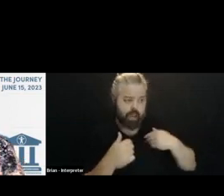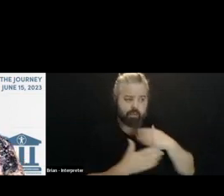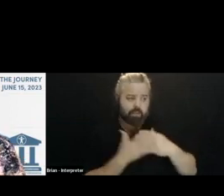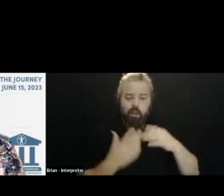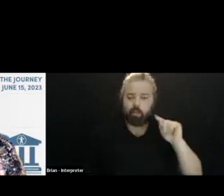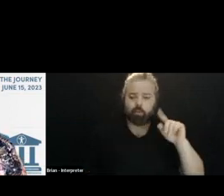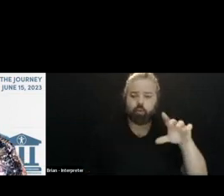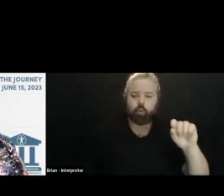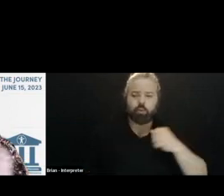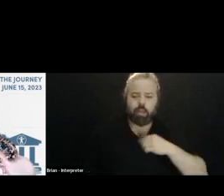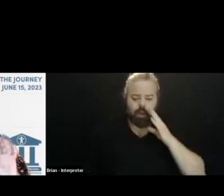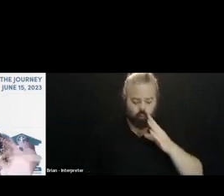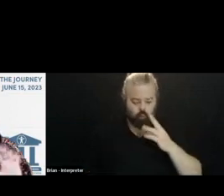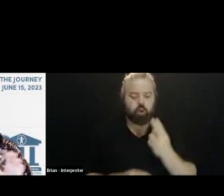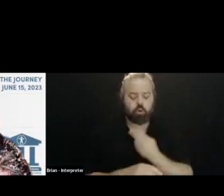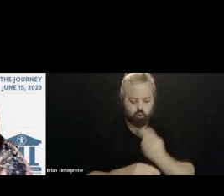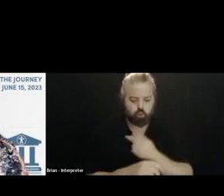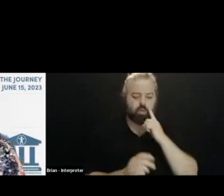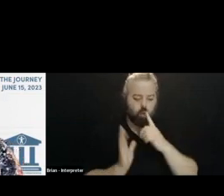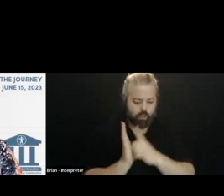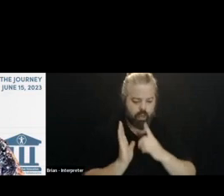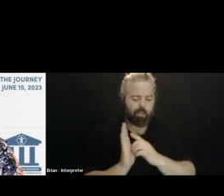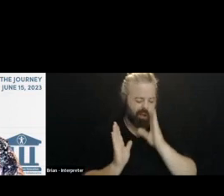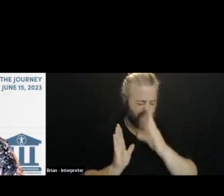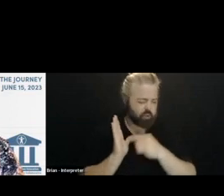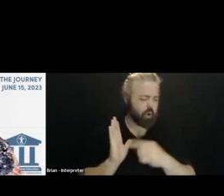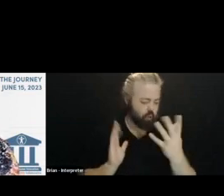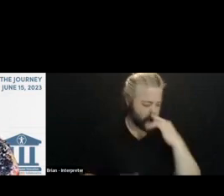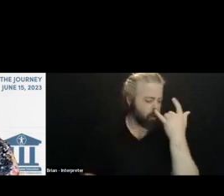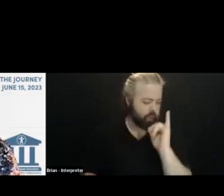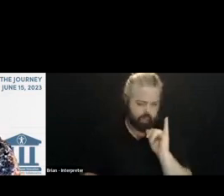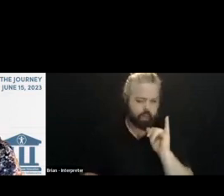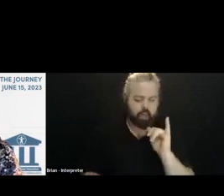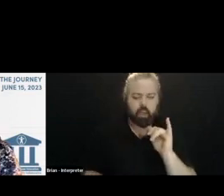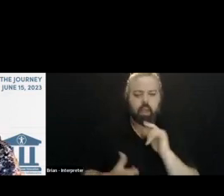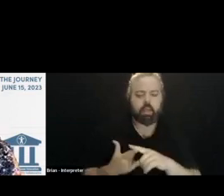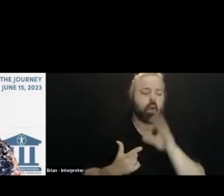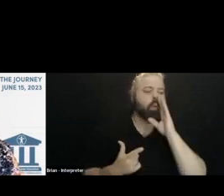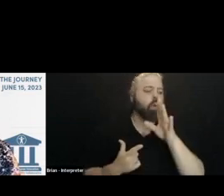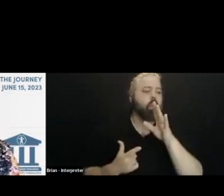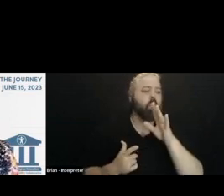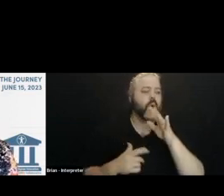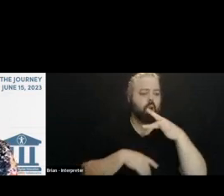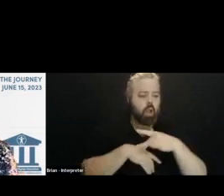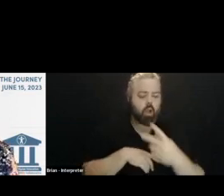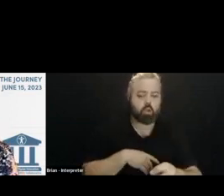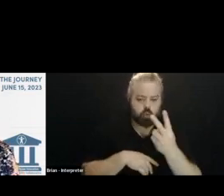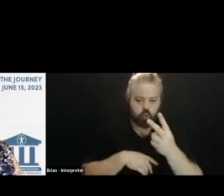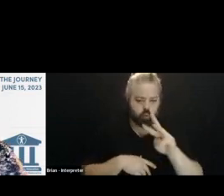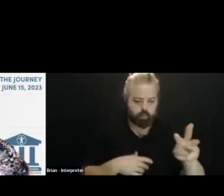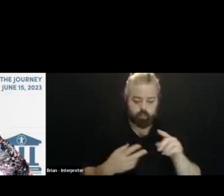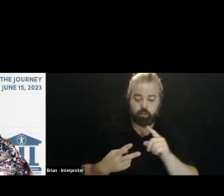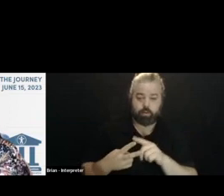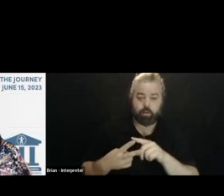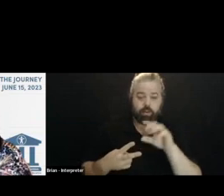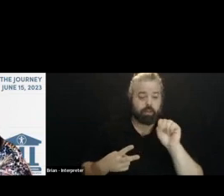that I'm going to be using in this demonstration. So I'll show you what they look like. And we are going to be looking at two websites, Steam and the